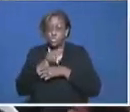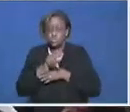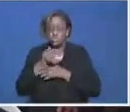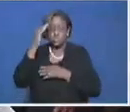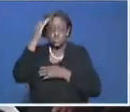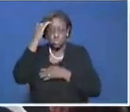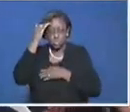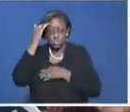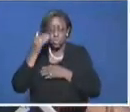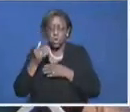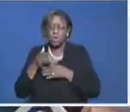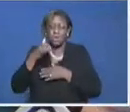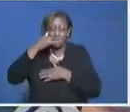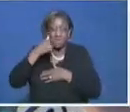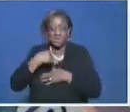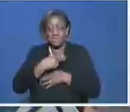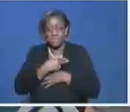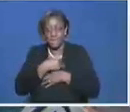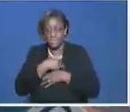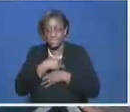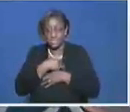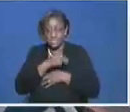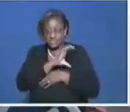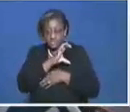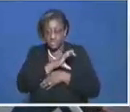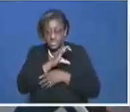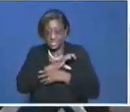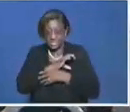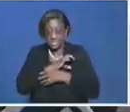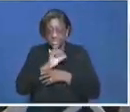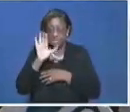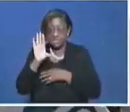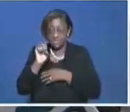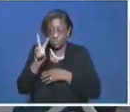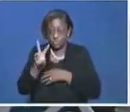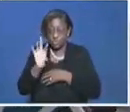Royal Bahamas Police Force. Contact the Criminal Investigation Department at